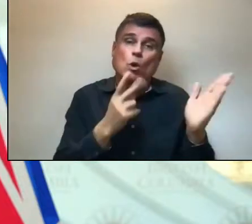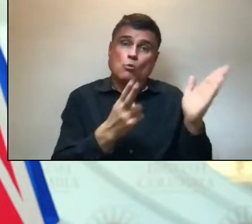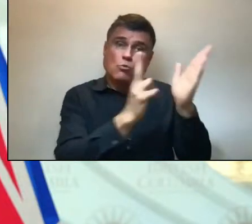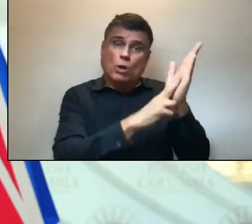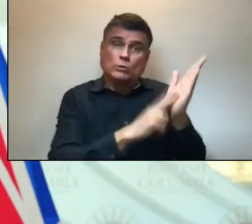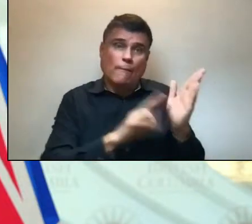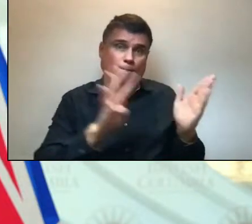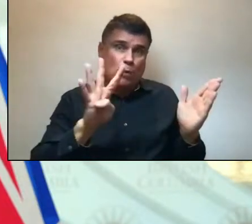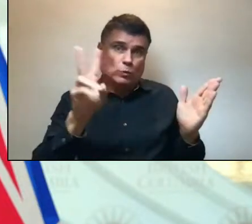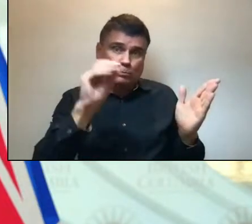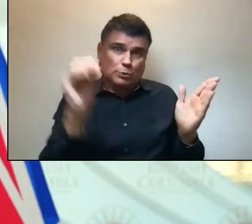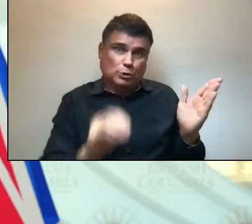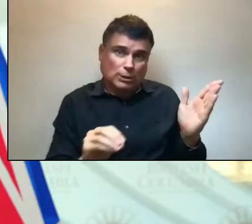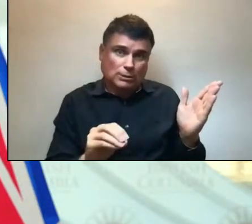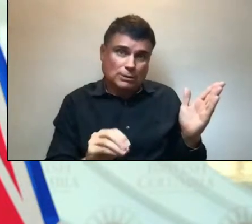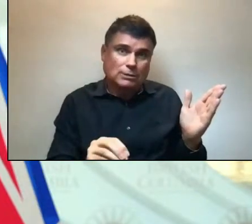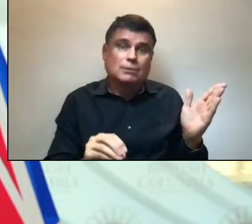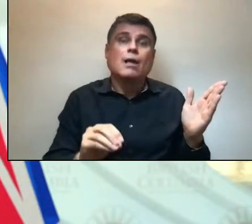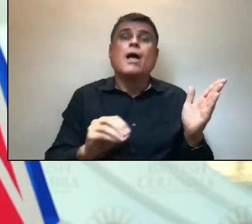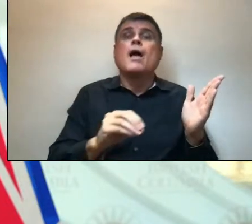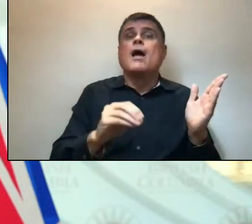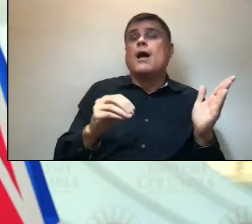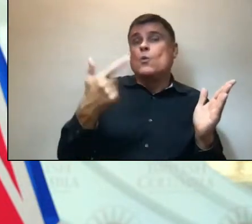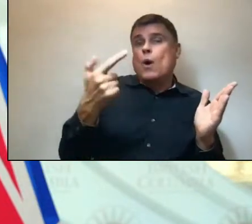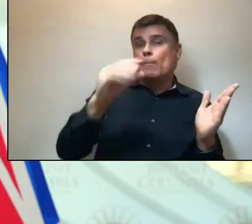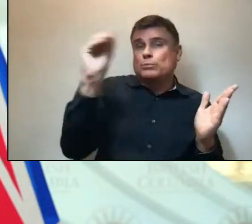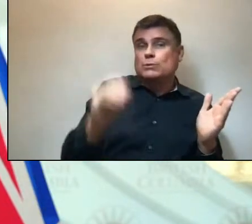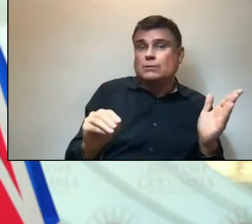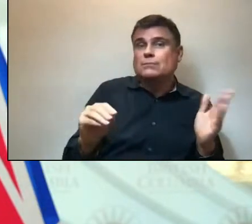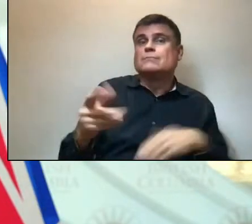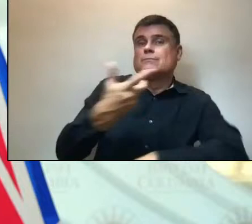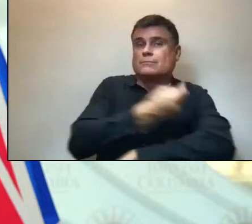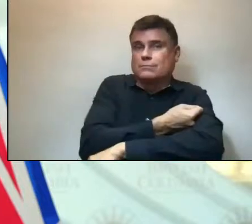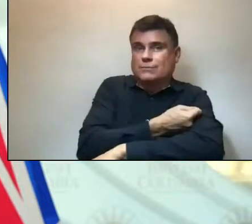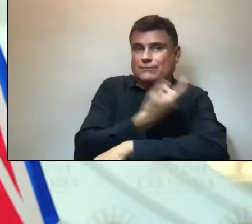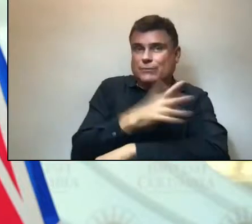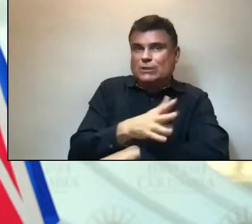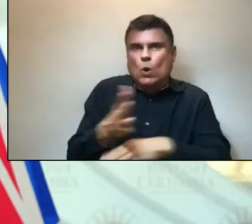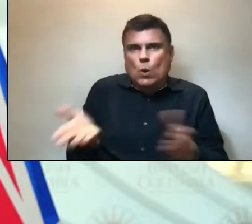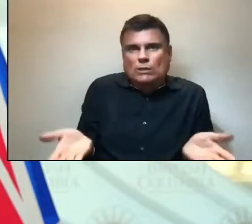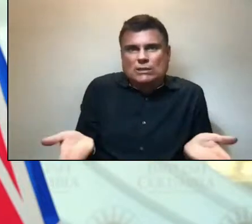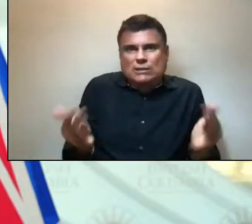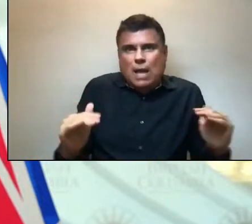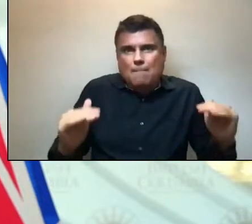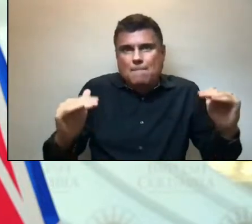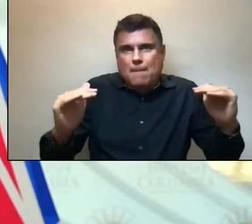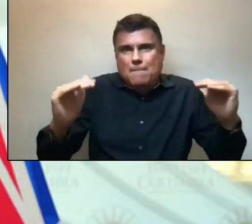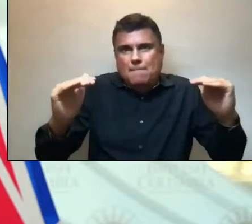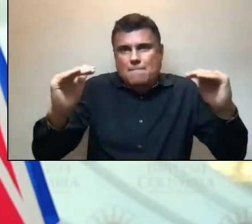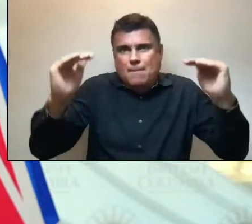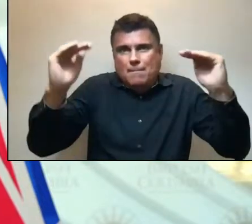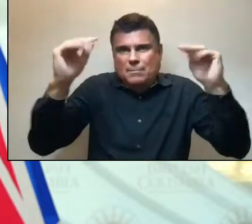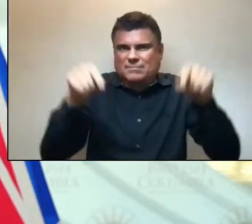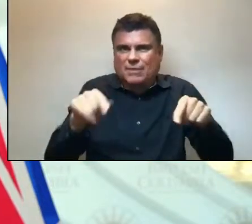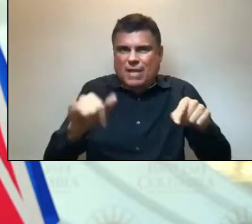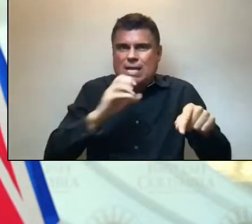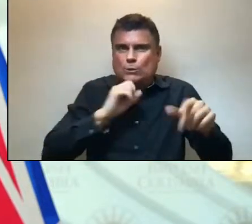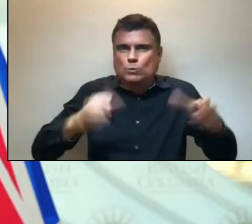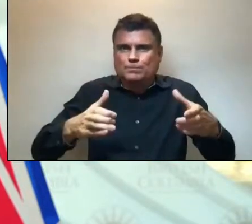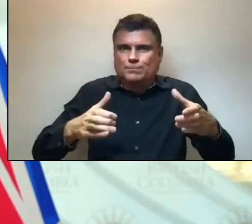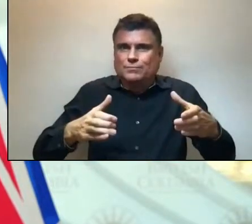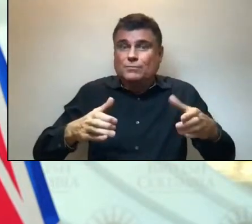a high rate. And so what we want to encourage everyone to do today whose child is not registered